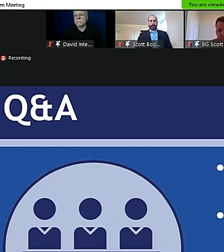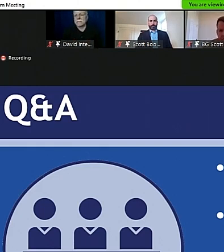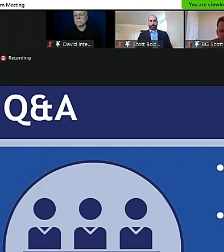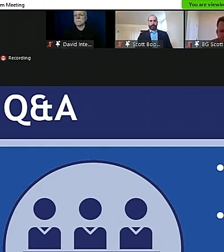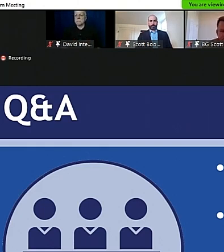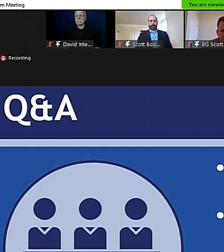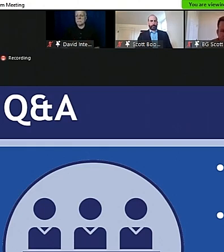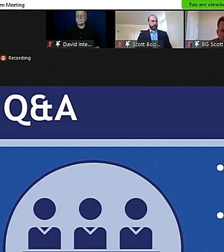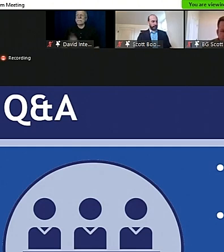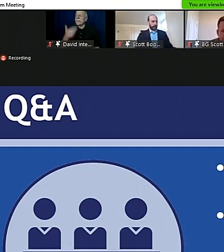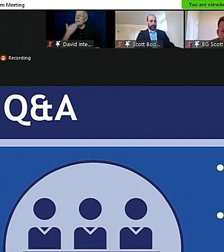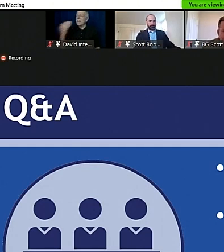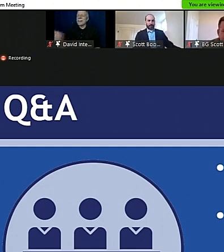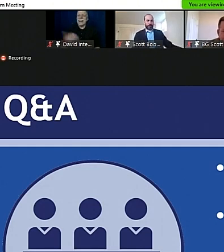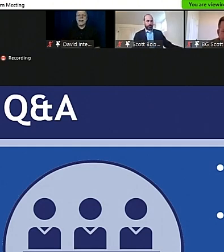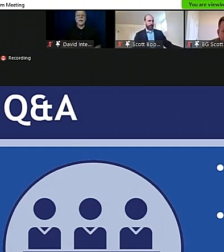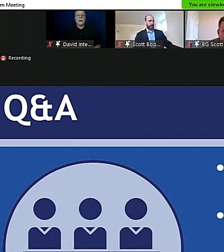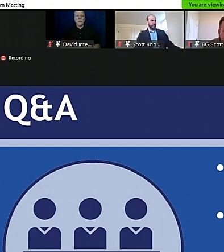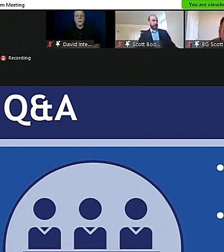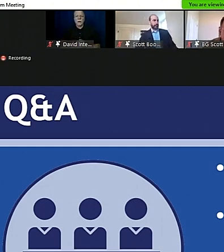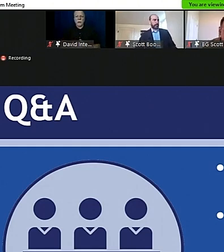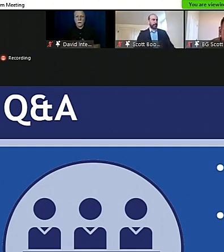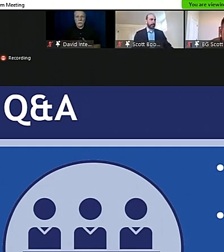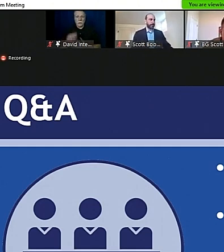Great, thank you. Meg, I'm going to take it over to you.